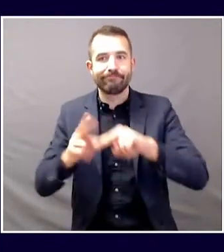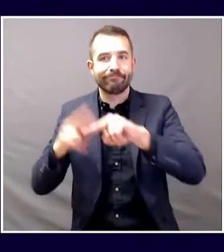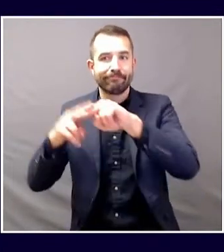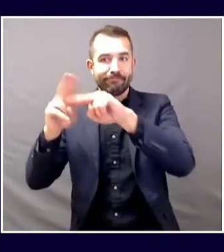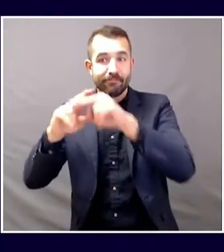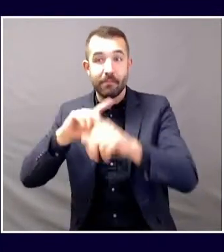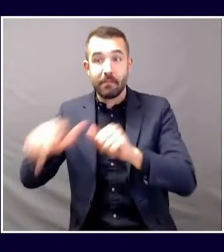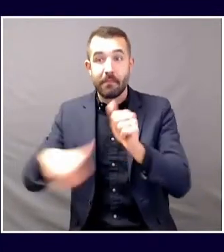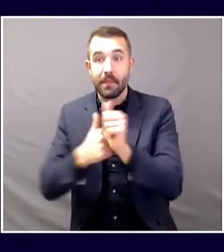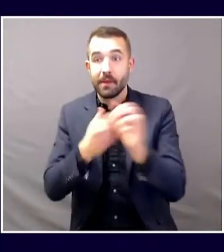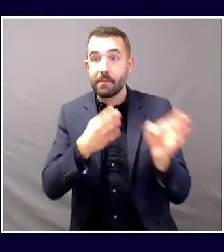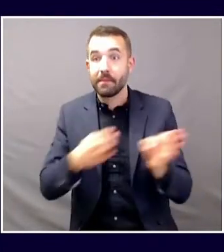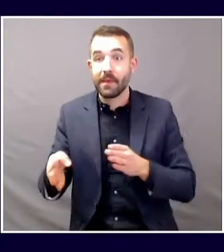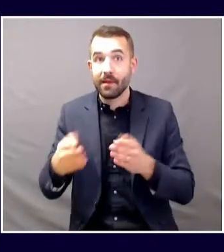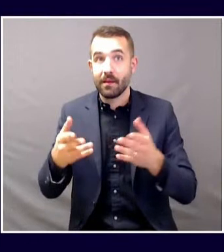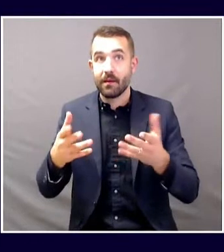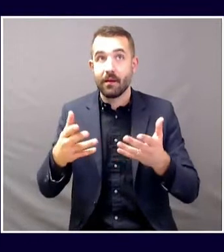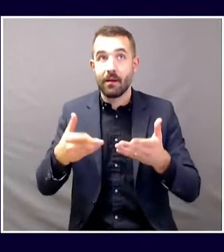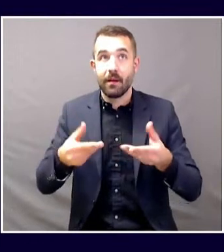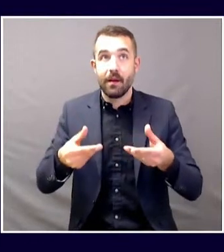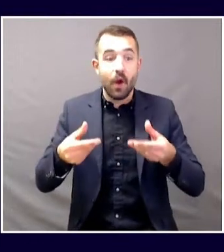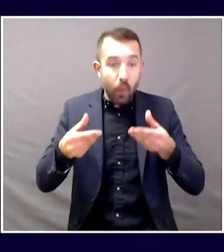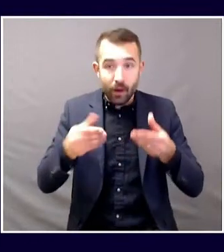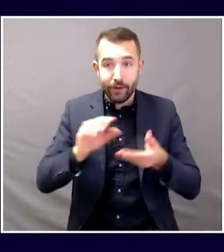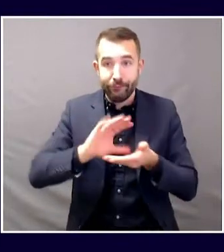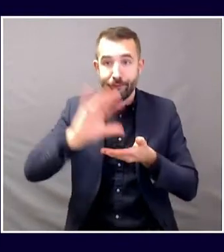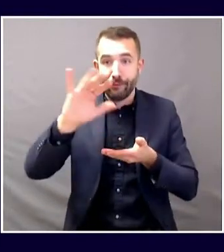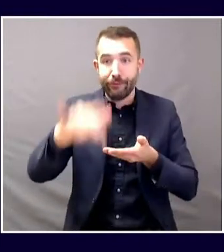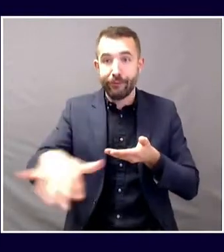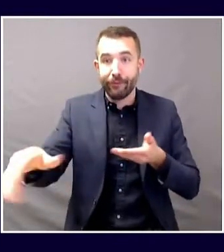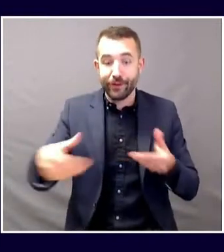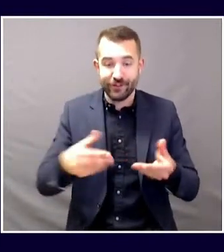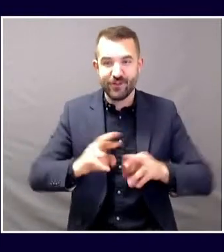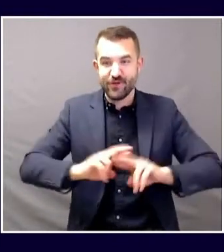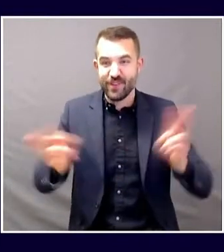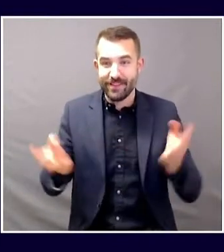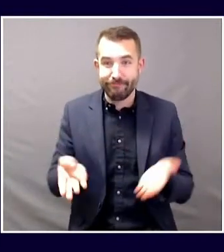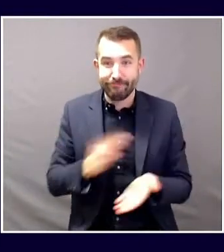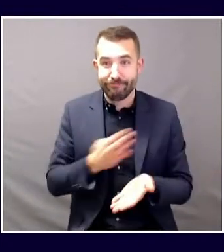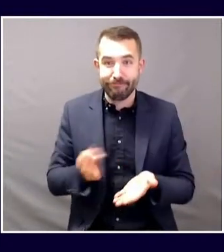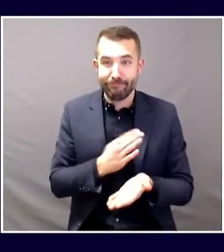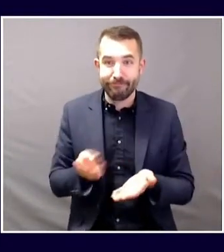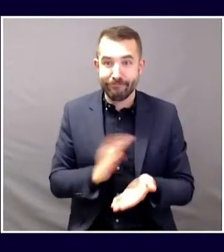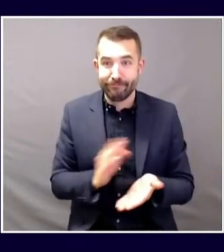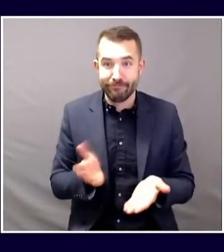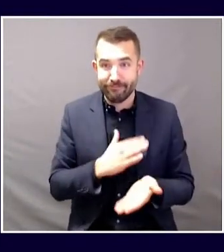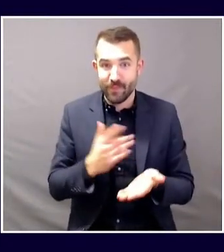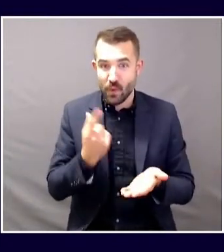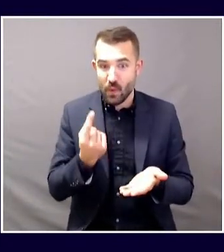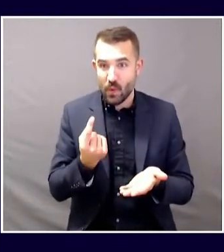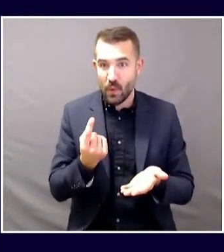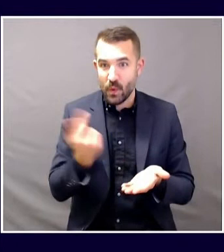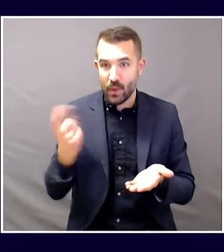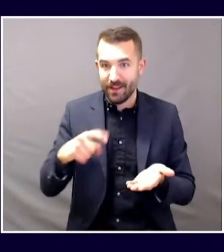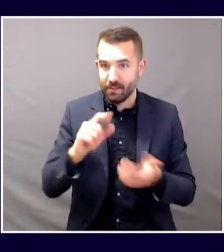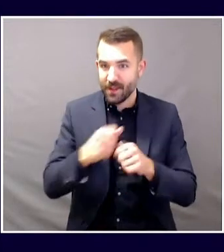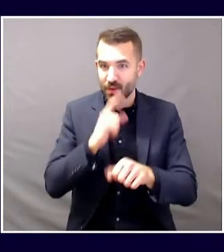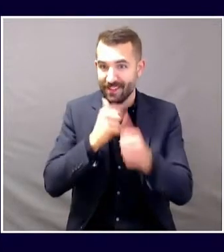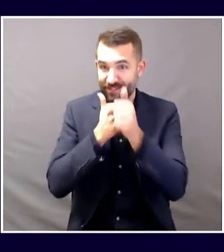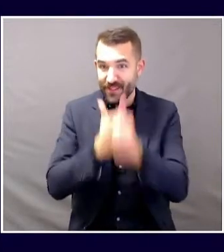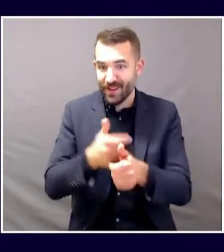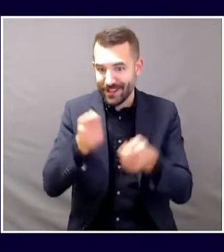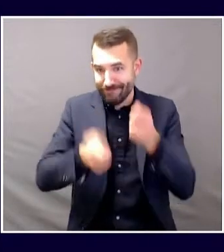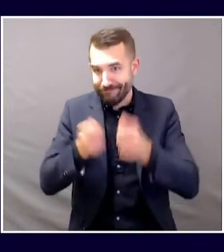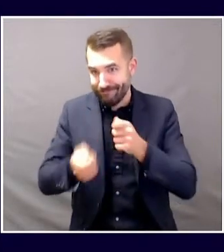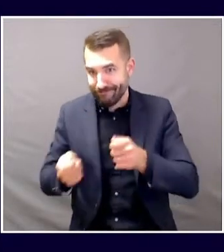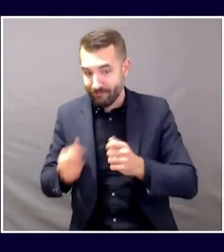shelf and started reigniting the discussions that we had had previously with healthcare providers, hospitals, city officials